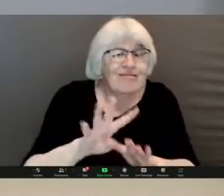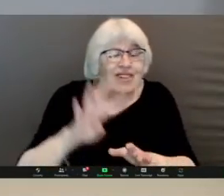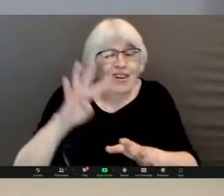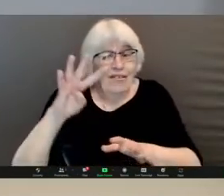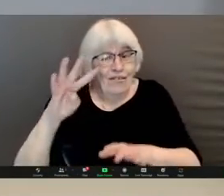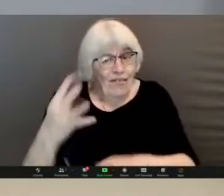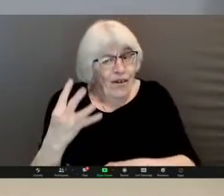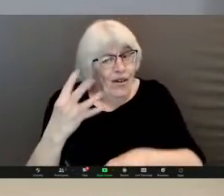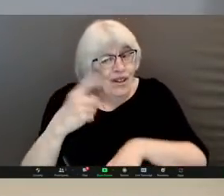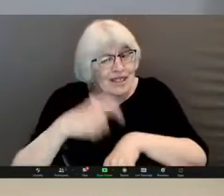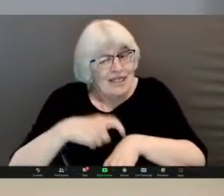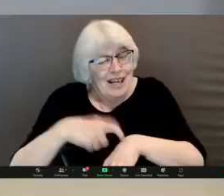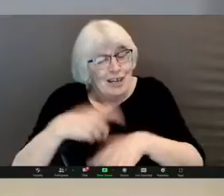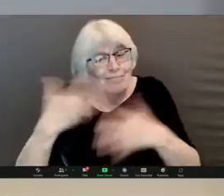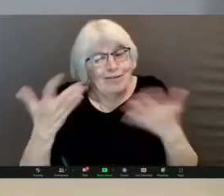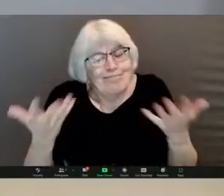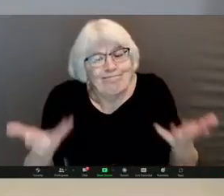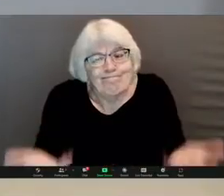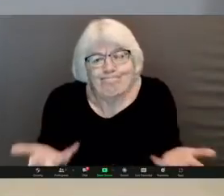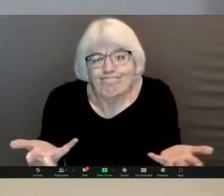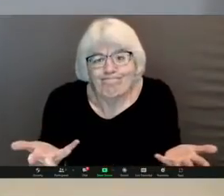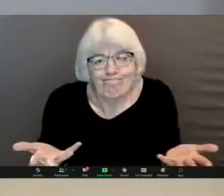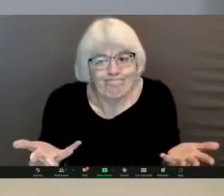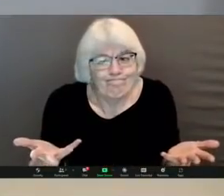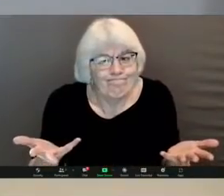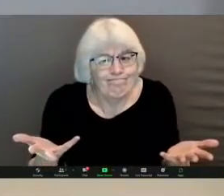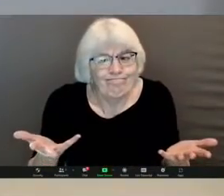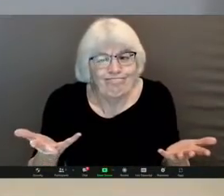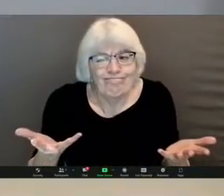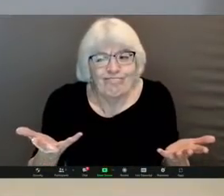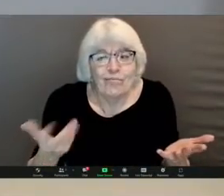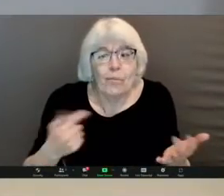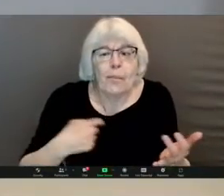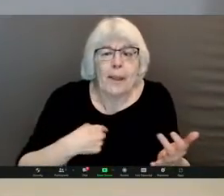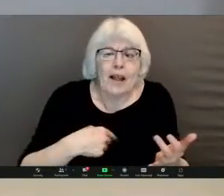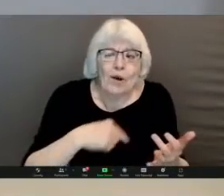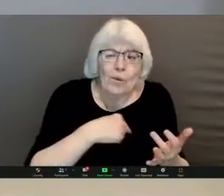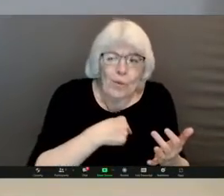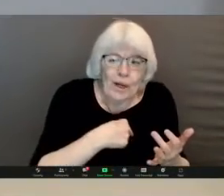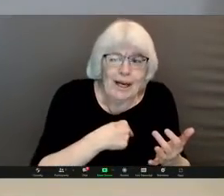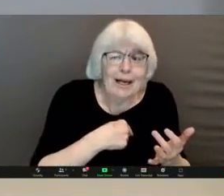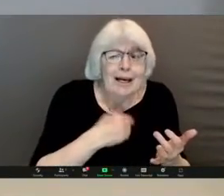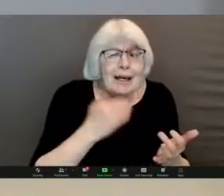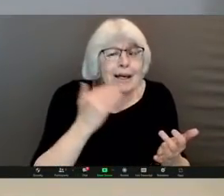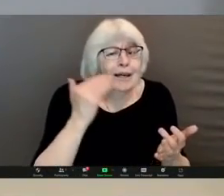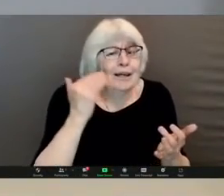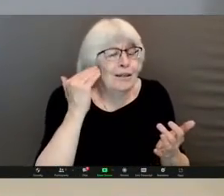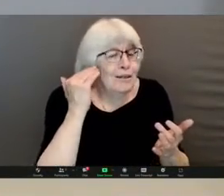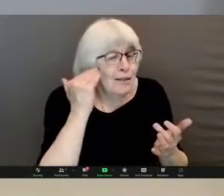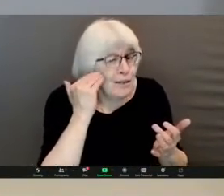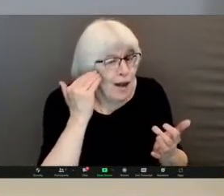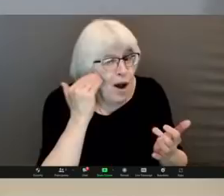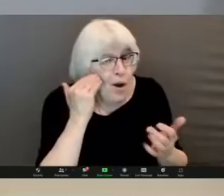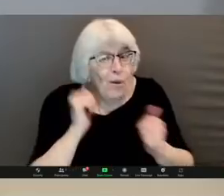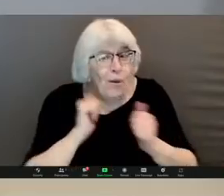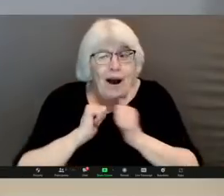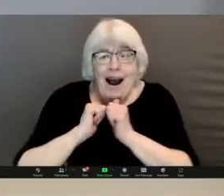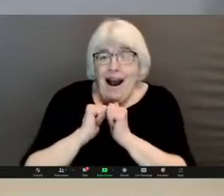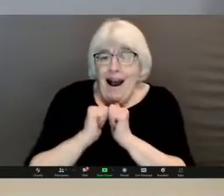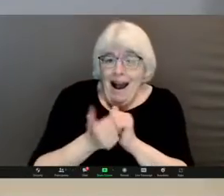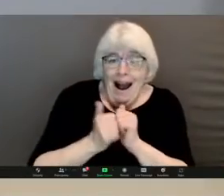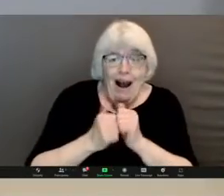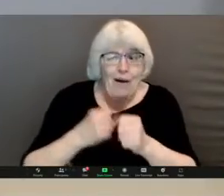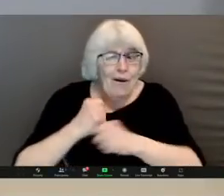But we know that the very best thing we can do to protect ourselves and others is to be fully